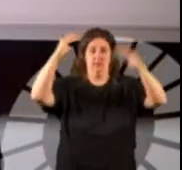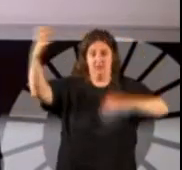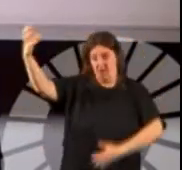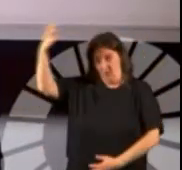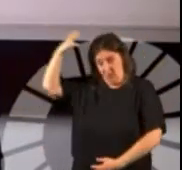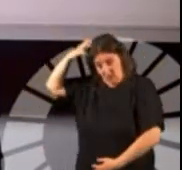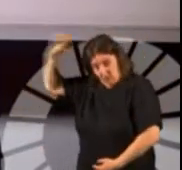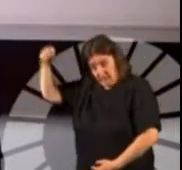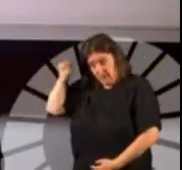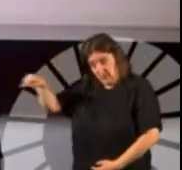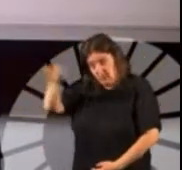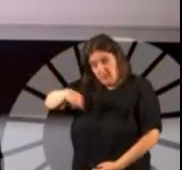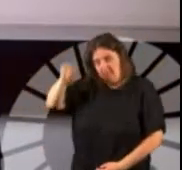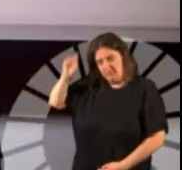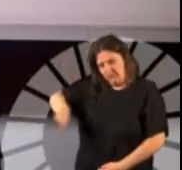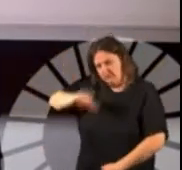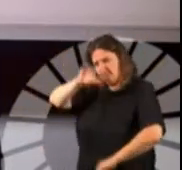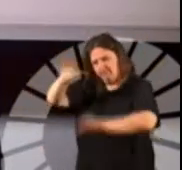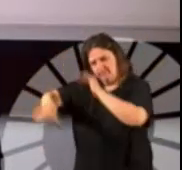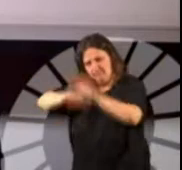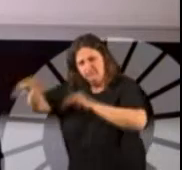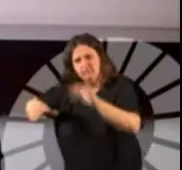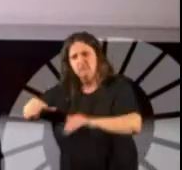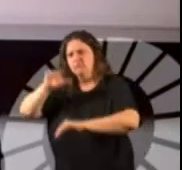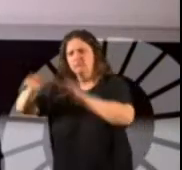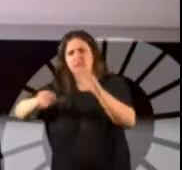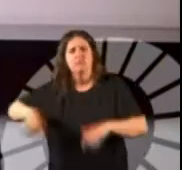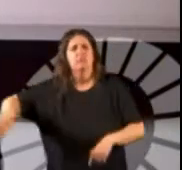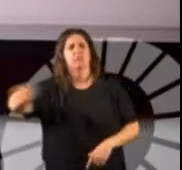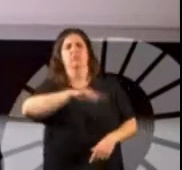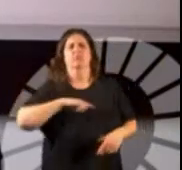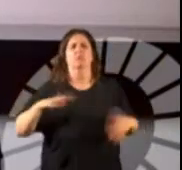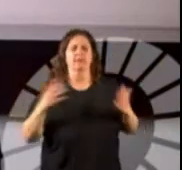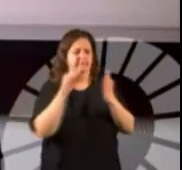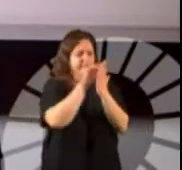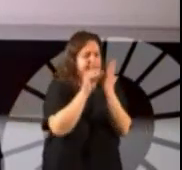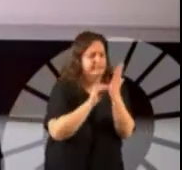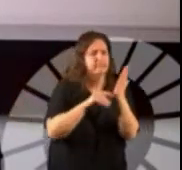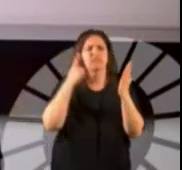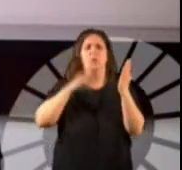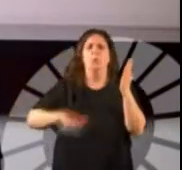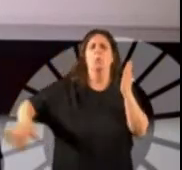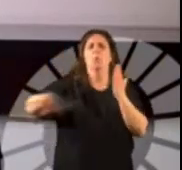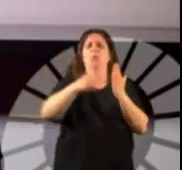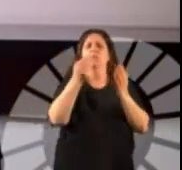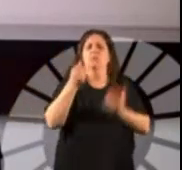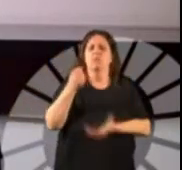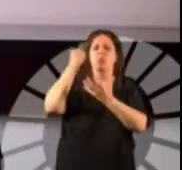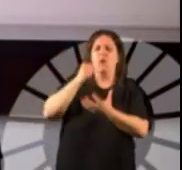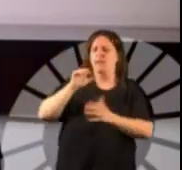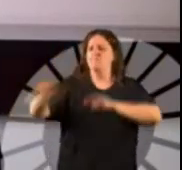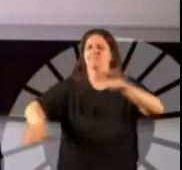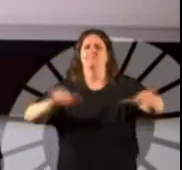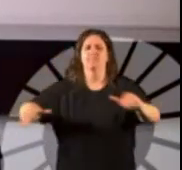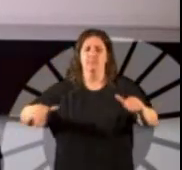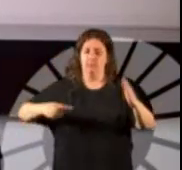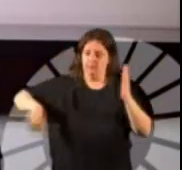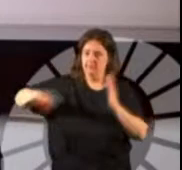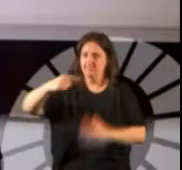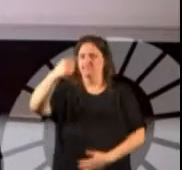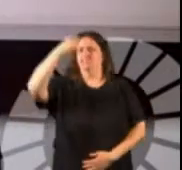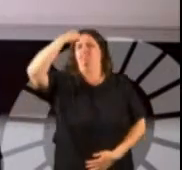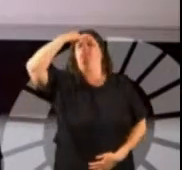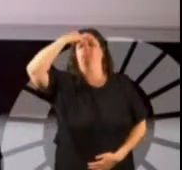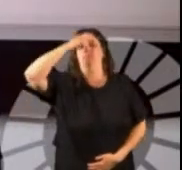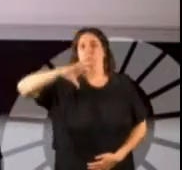developmental tool to transfer economic power into the hands of women. We